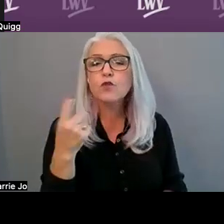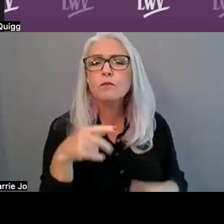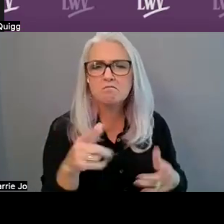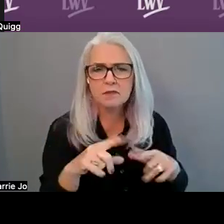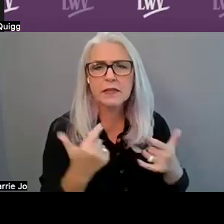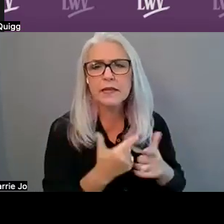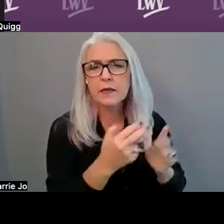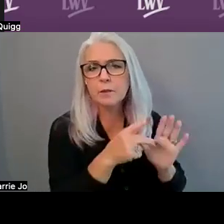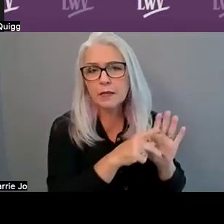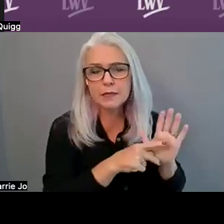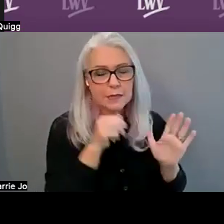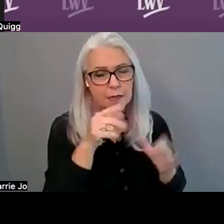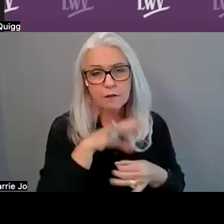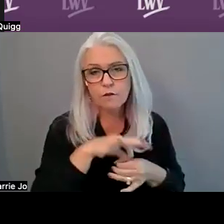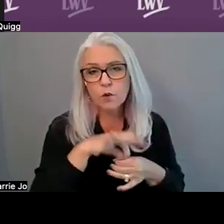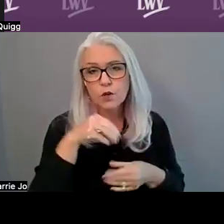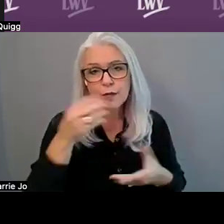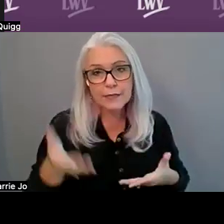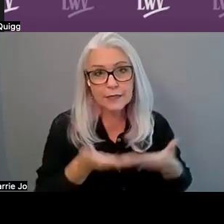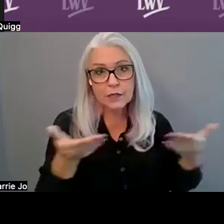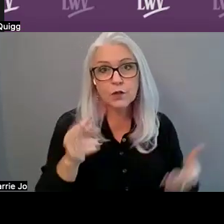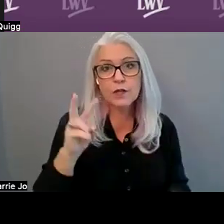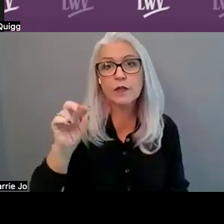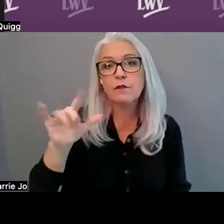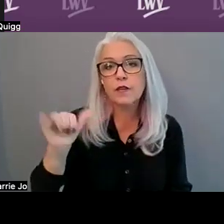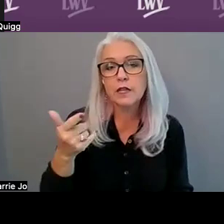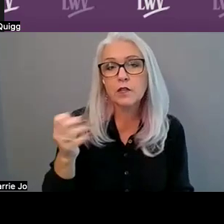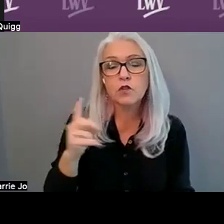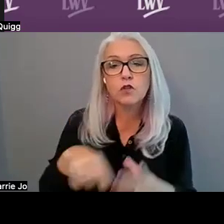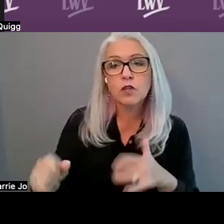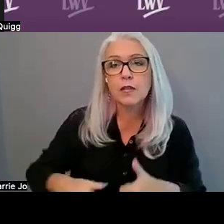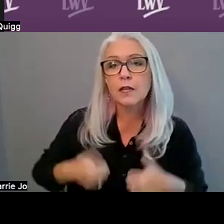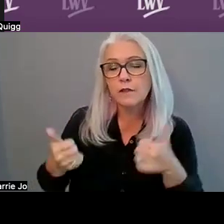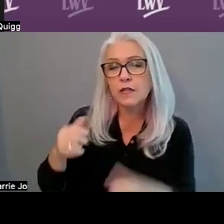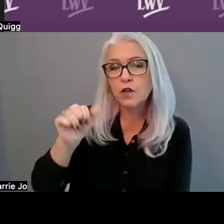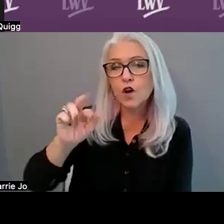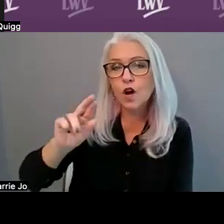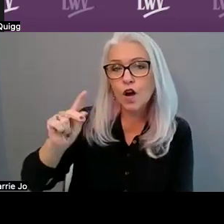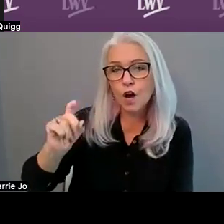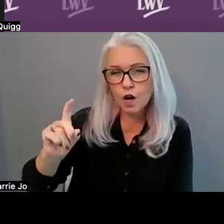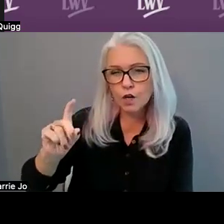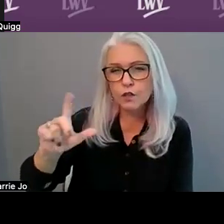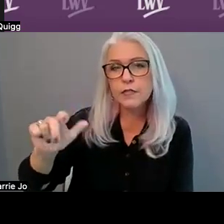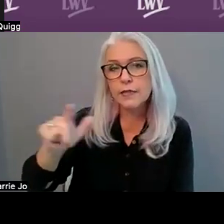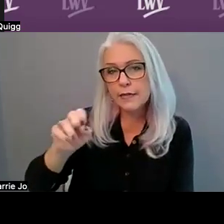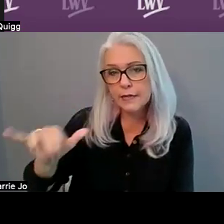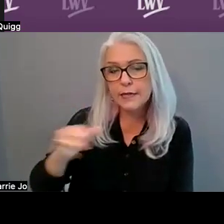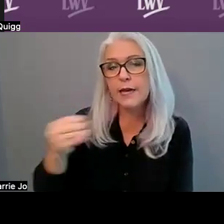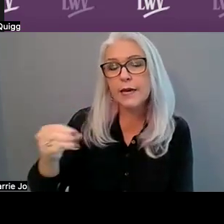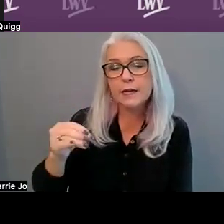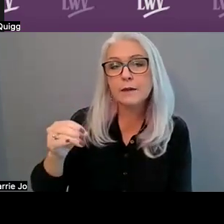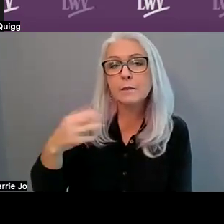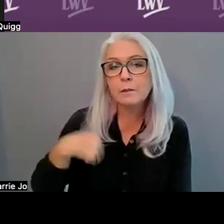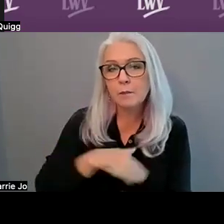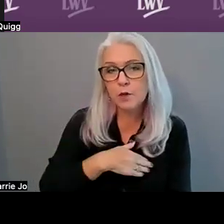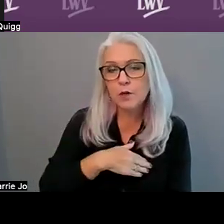is not a voter in the village. She is a resident of Ardsley and a member of the Rivertowns League. She is an attorney with the City